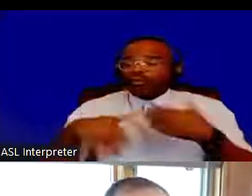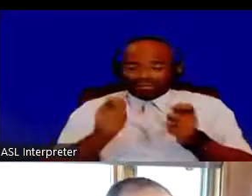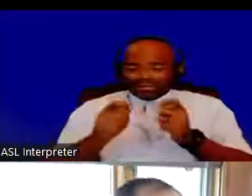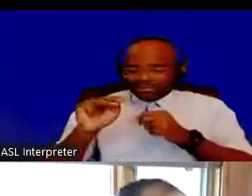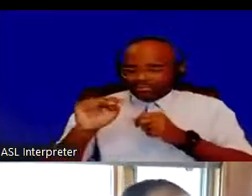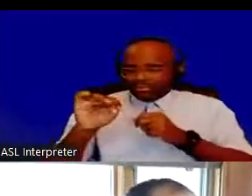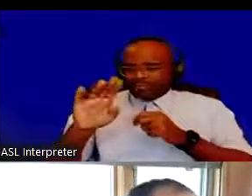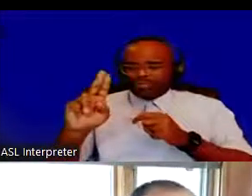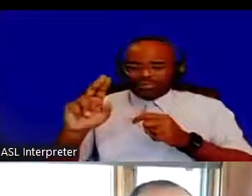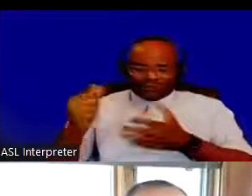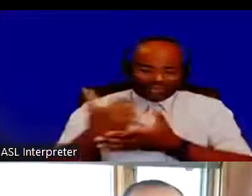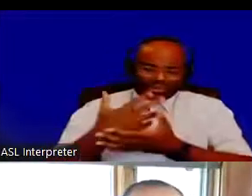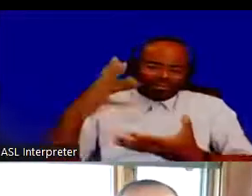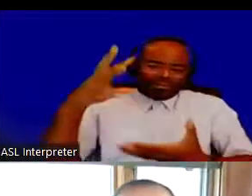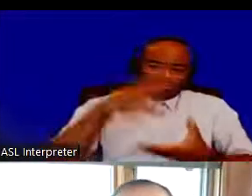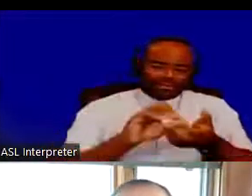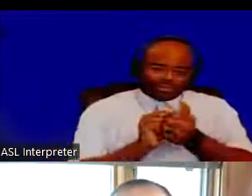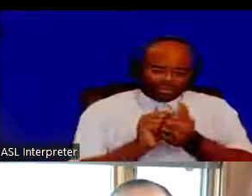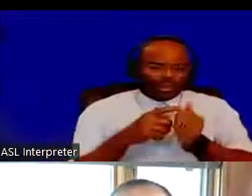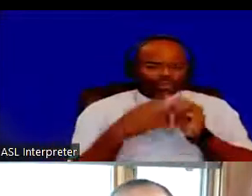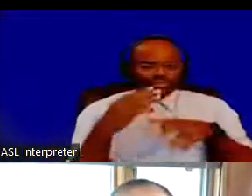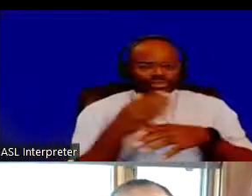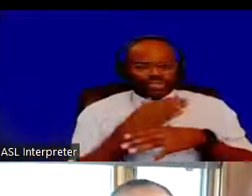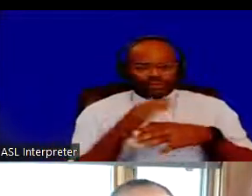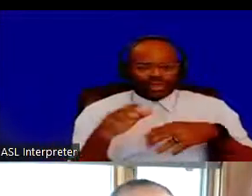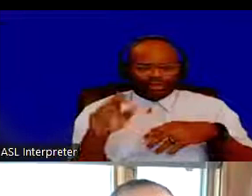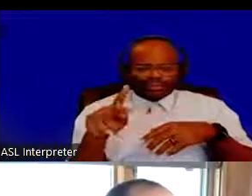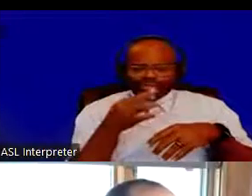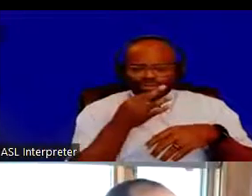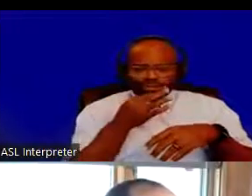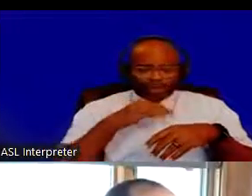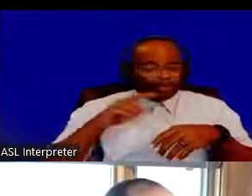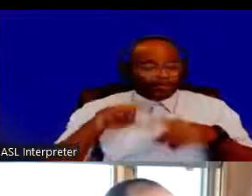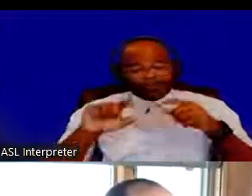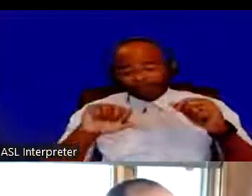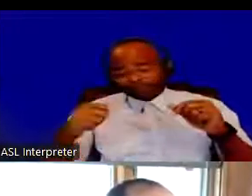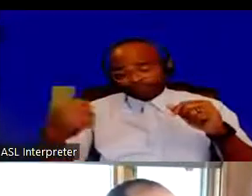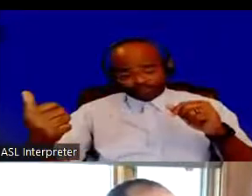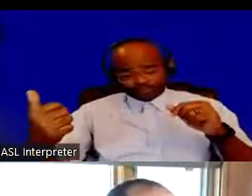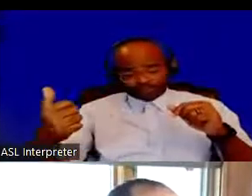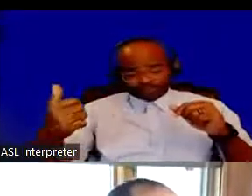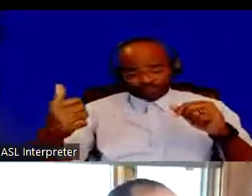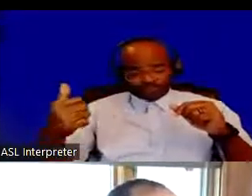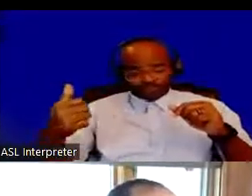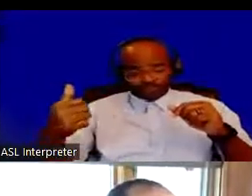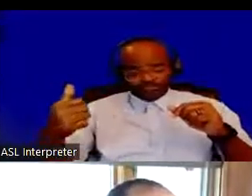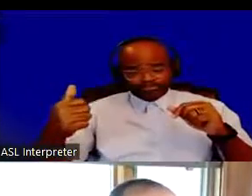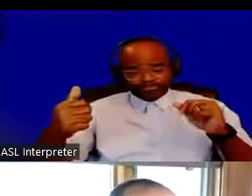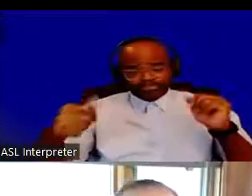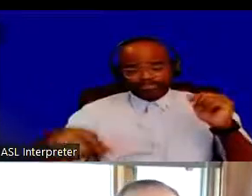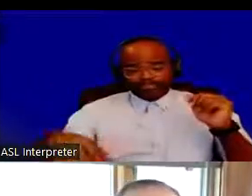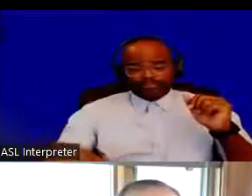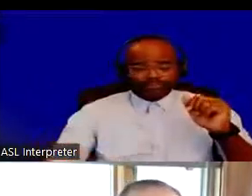So I'll share that briefly. Stephen, the other question was related to